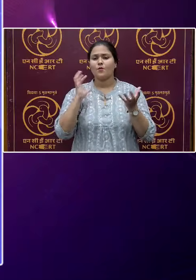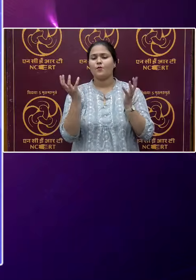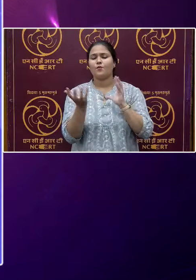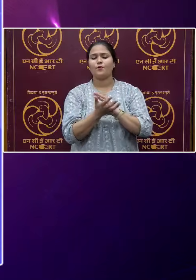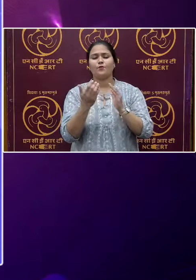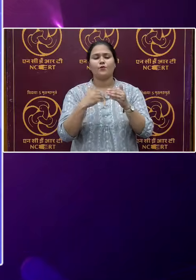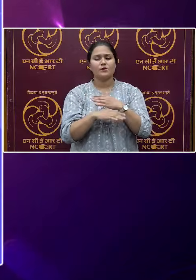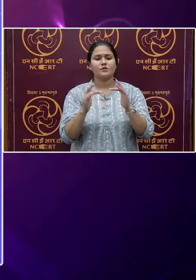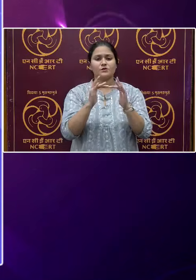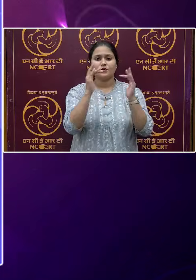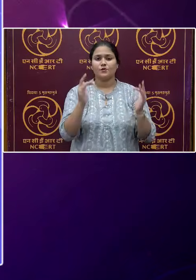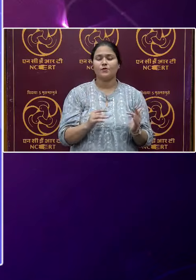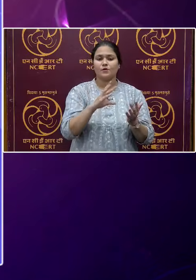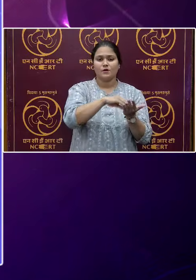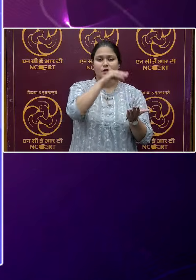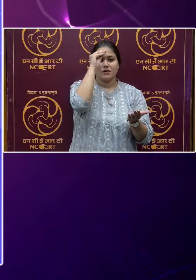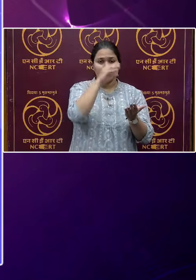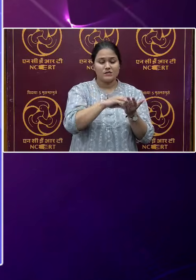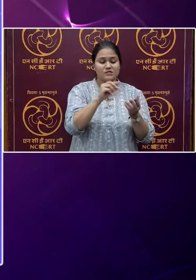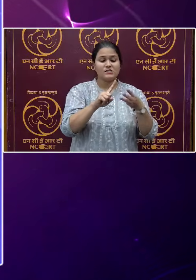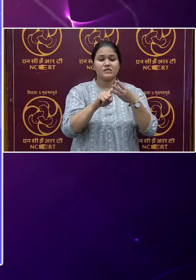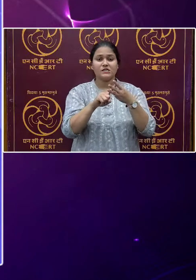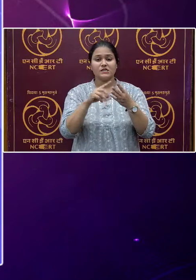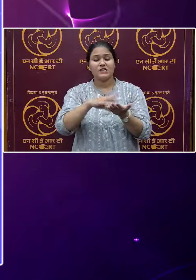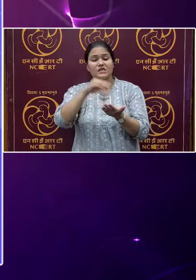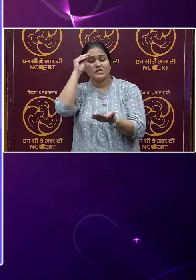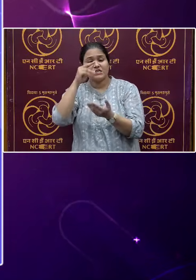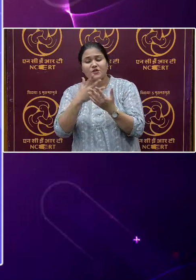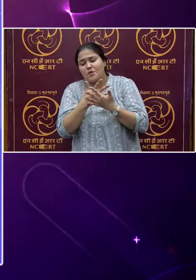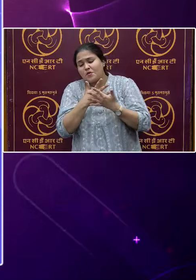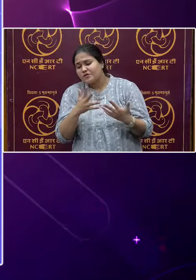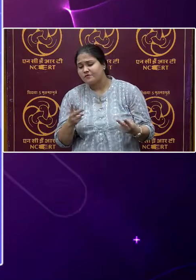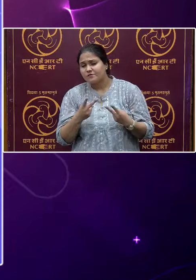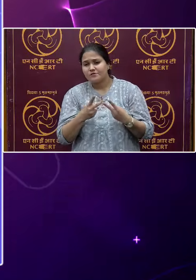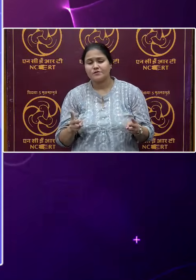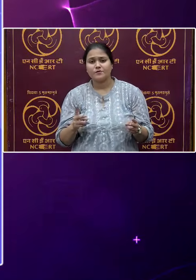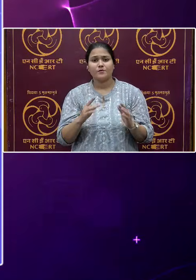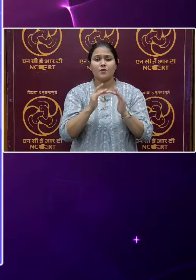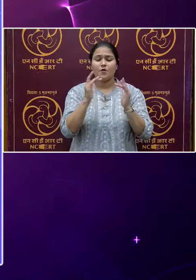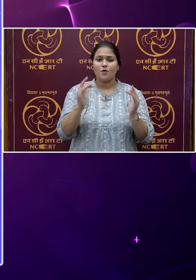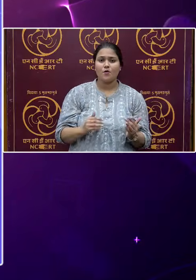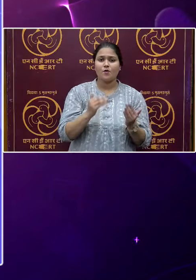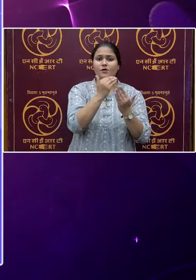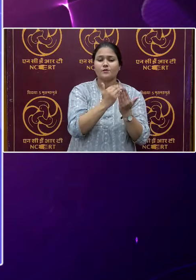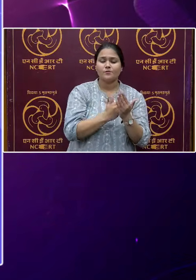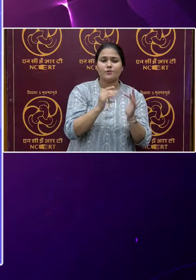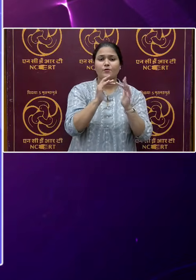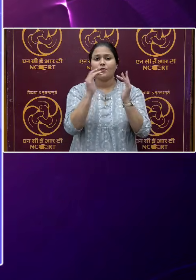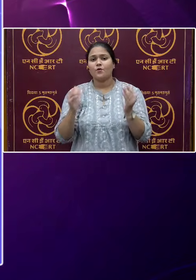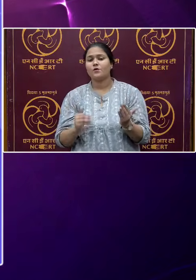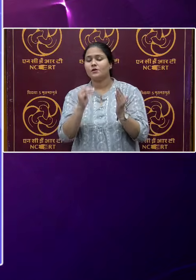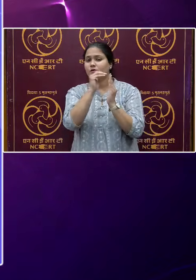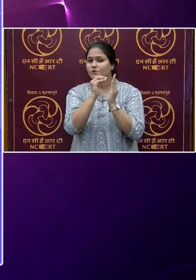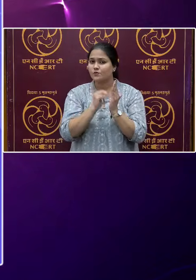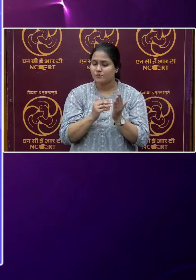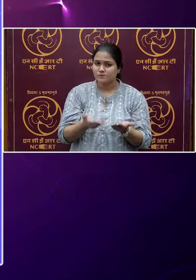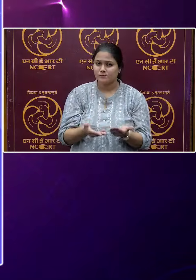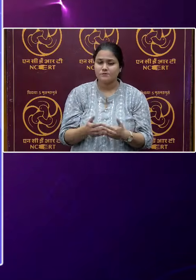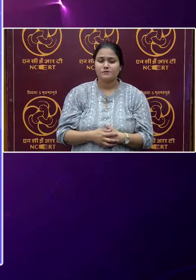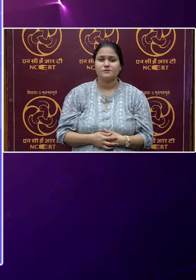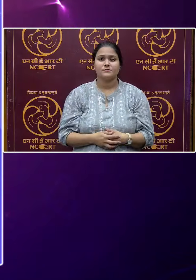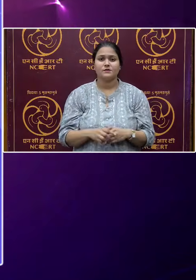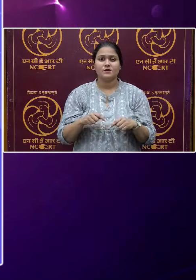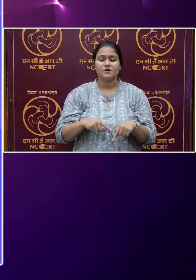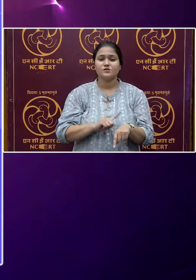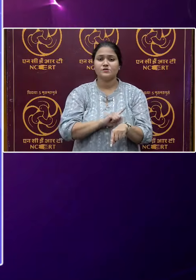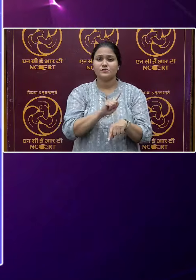towards online learning, e-learning, a lot many things are happening in online programs, online courses. So, in this 1 hour